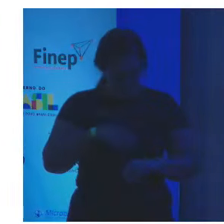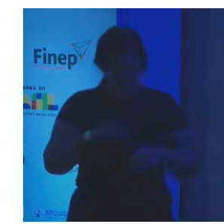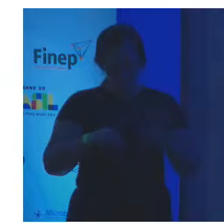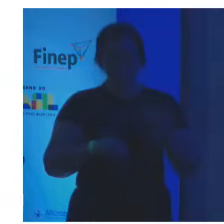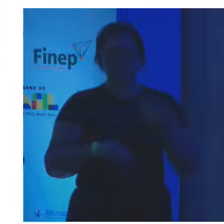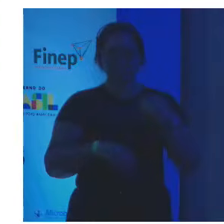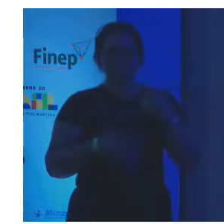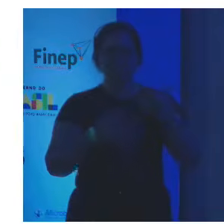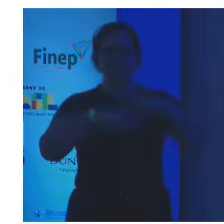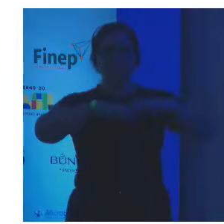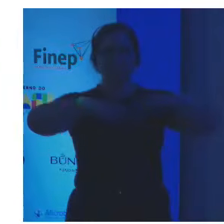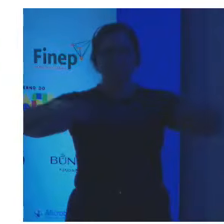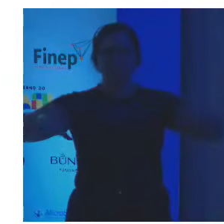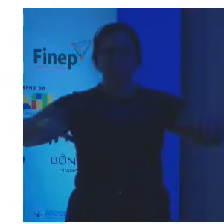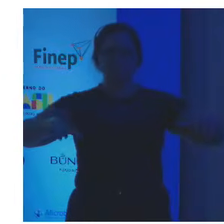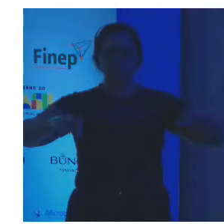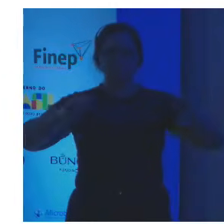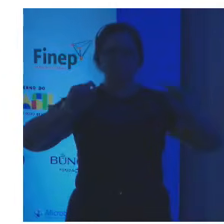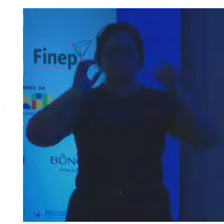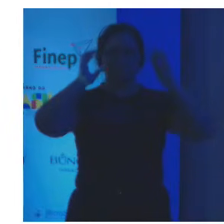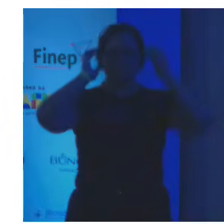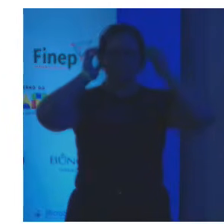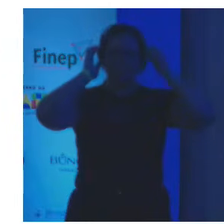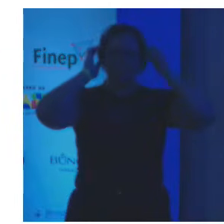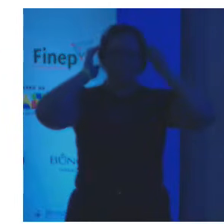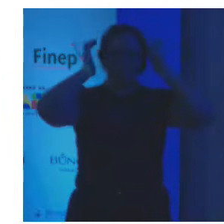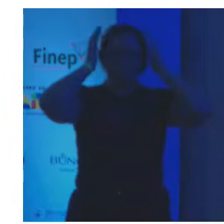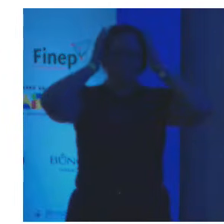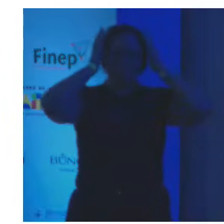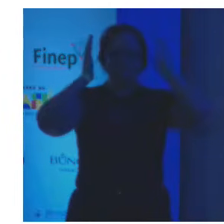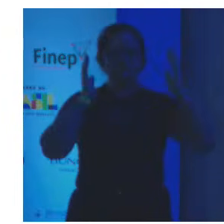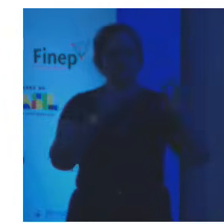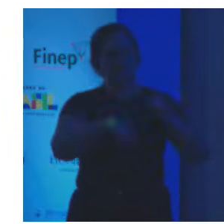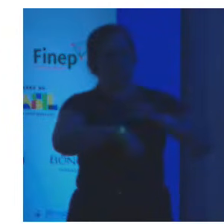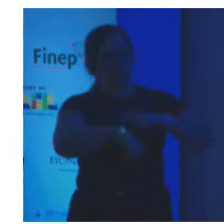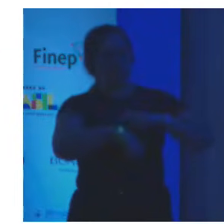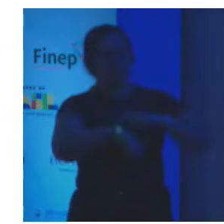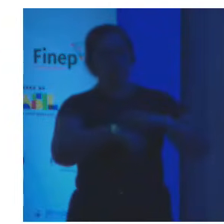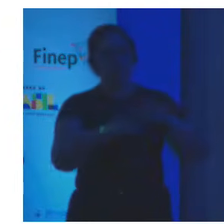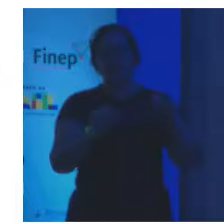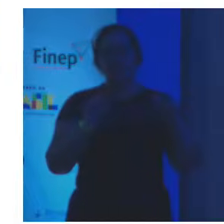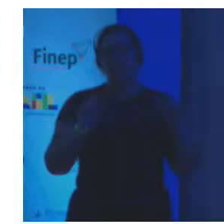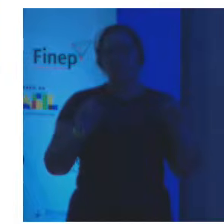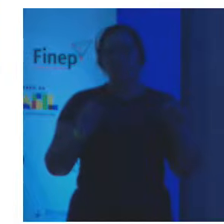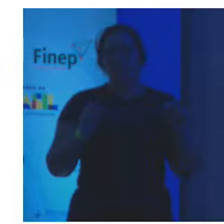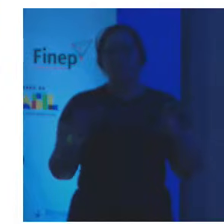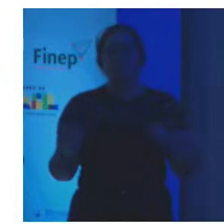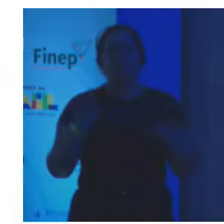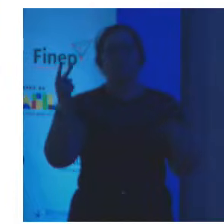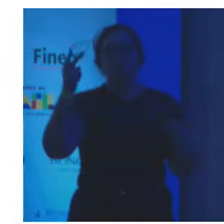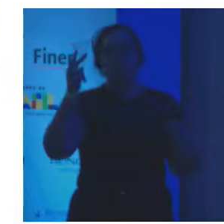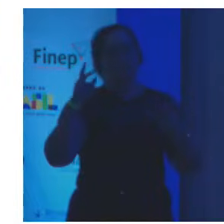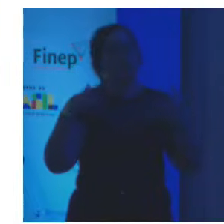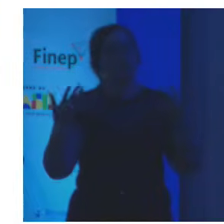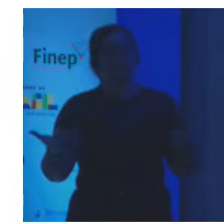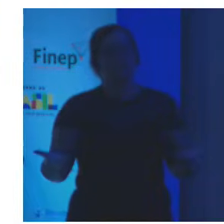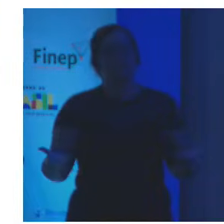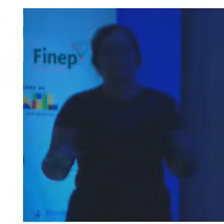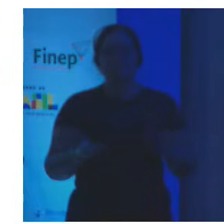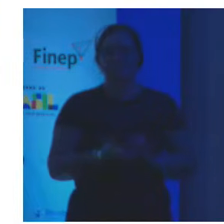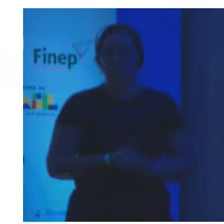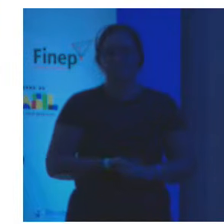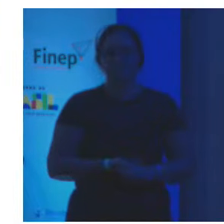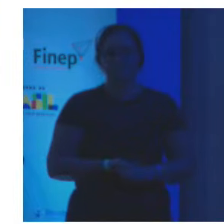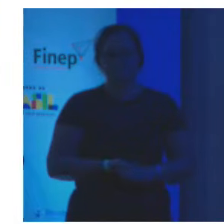and by the time and 1 million the cost of it. It's like playing with a whale and then you're agile as a